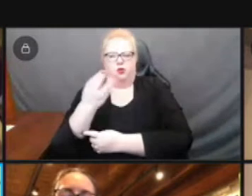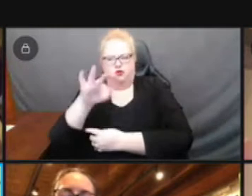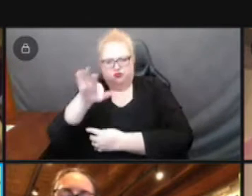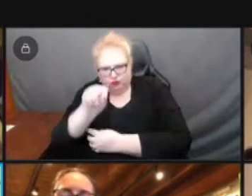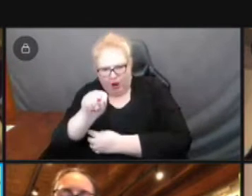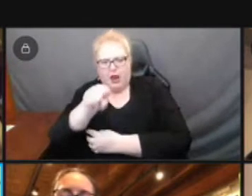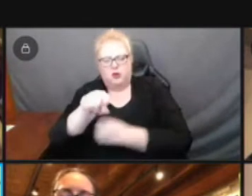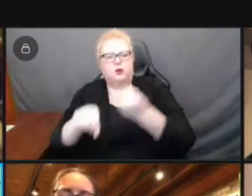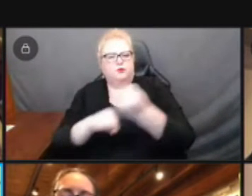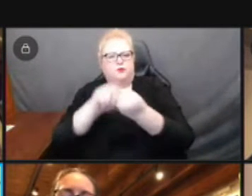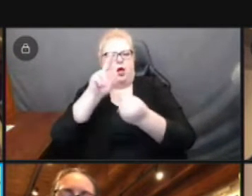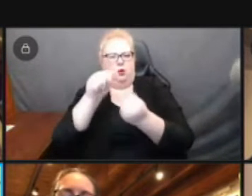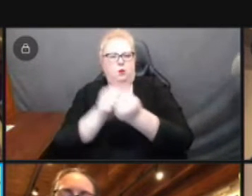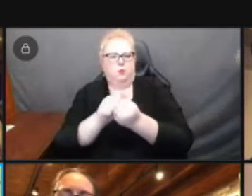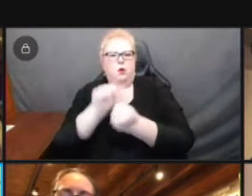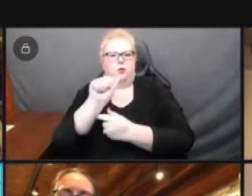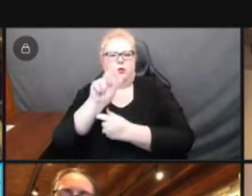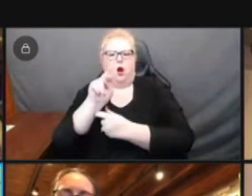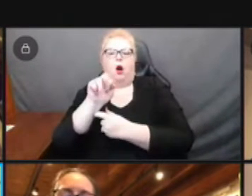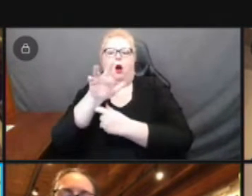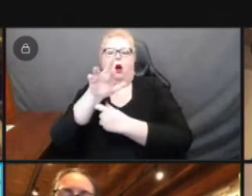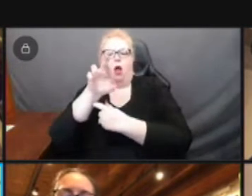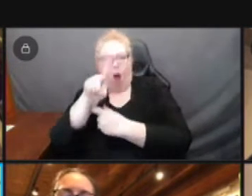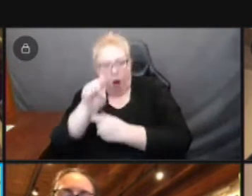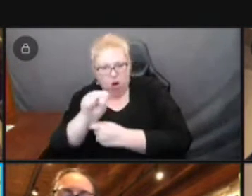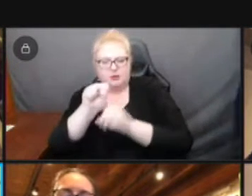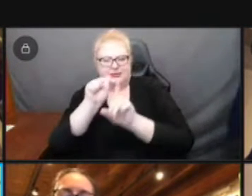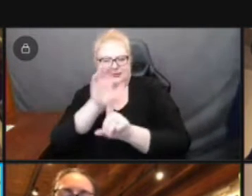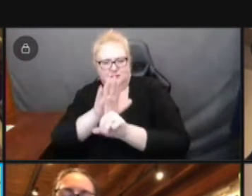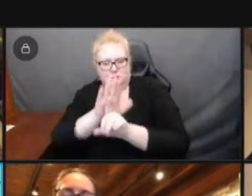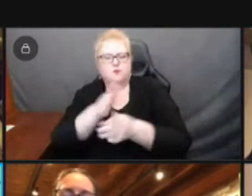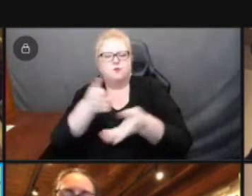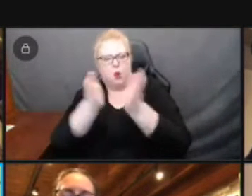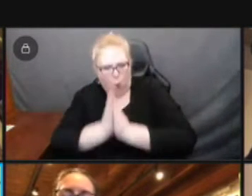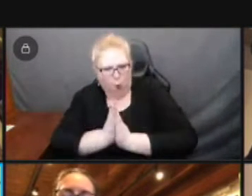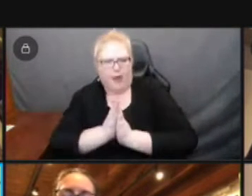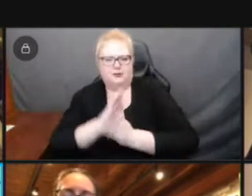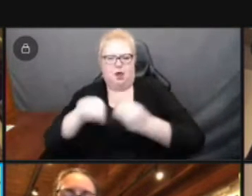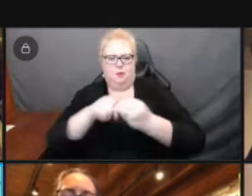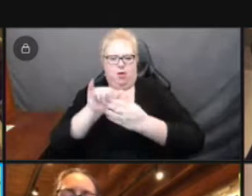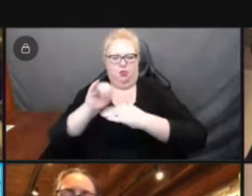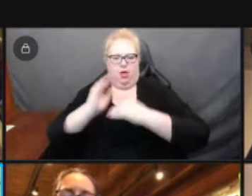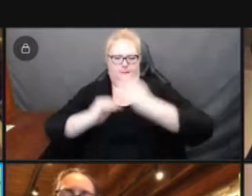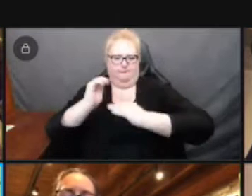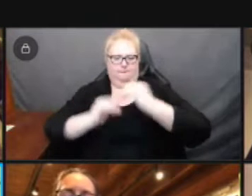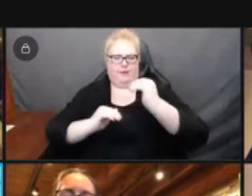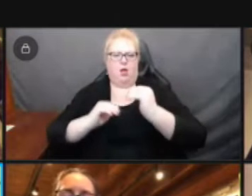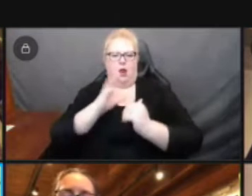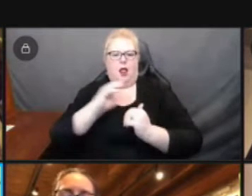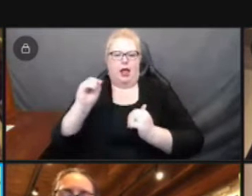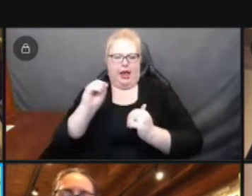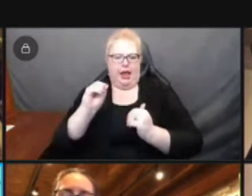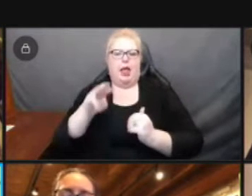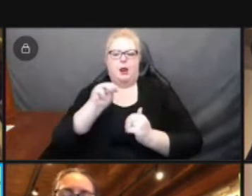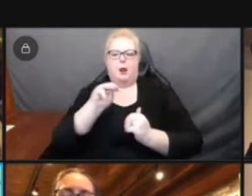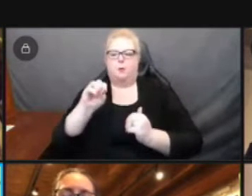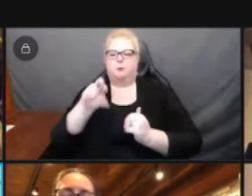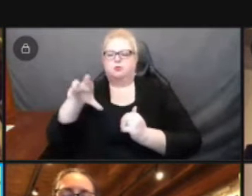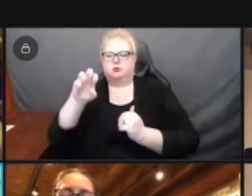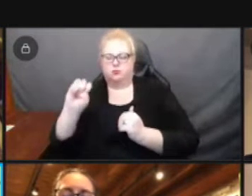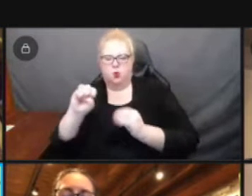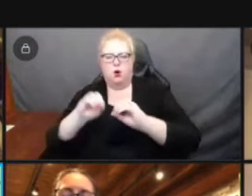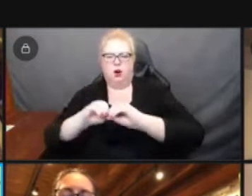up with Arnard's request. And I think Ms. Moore made it clear that if the person didn't